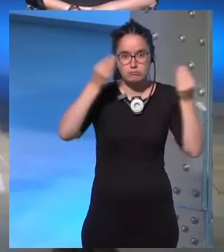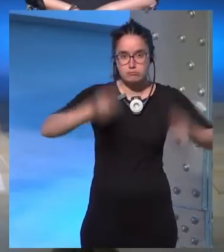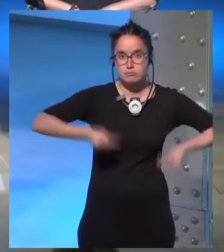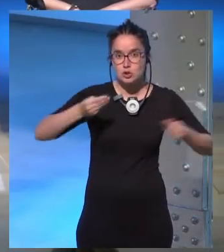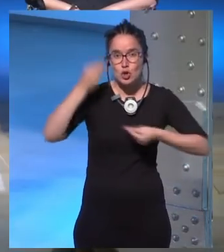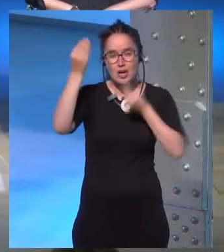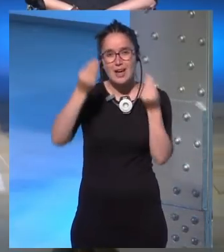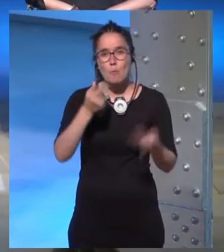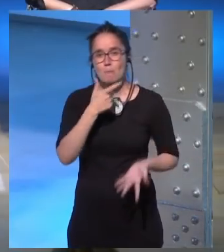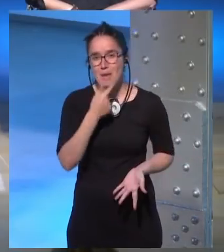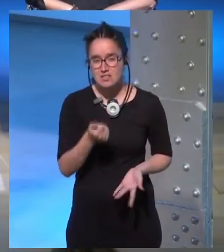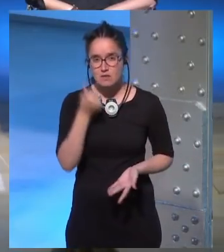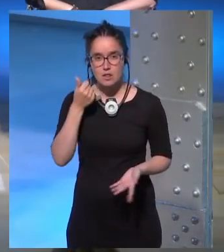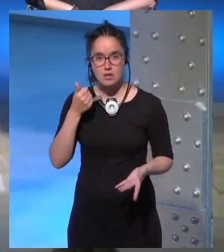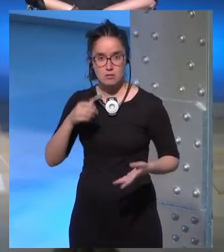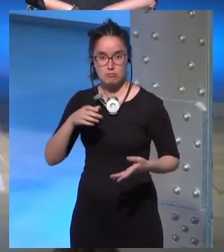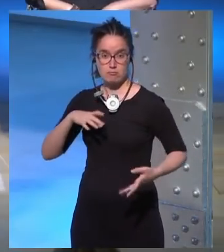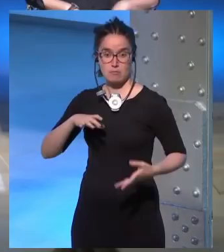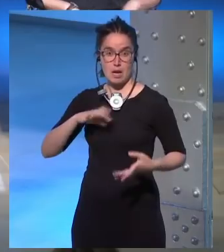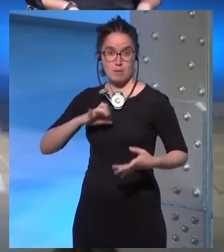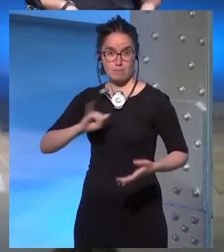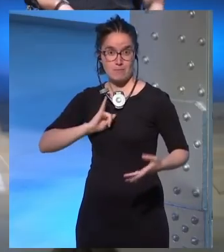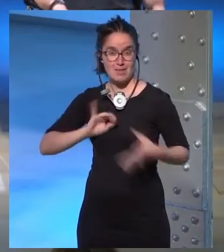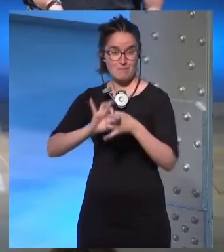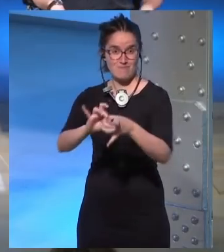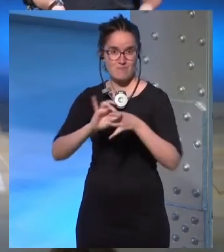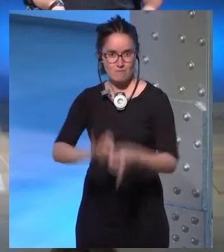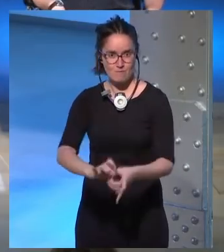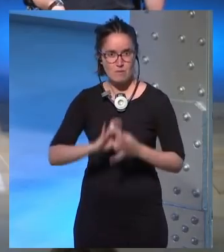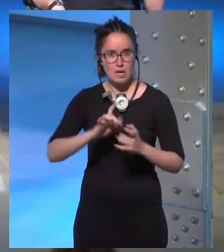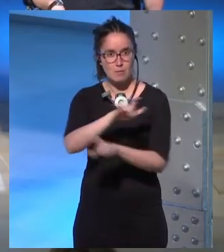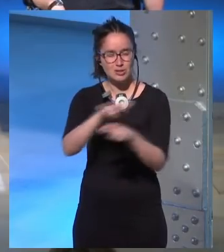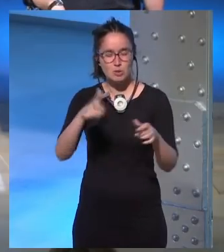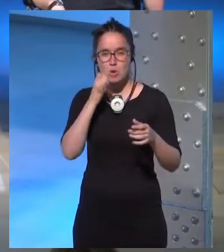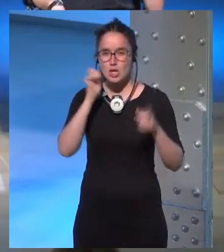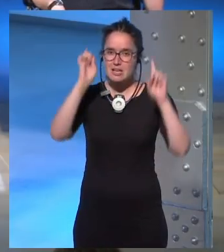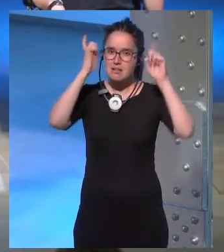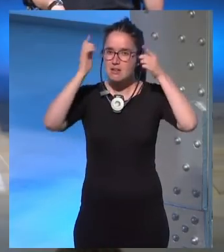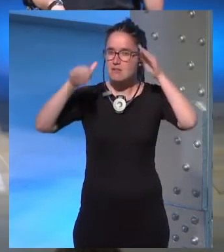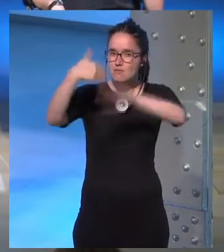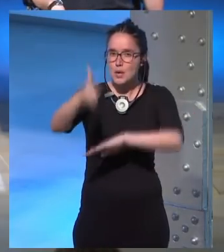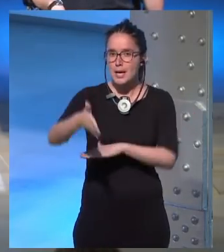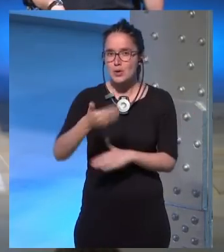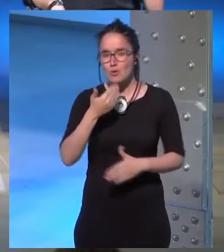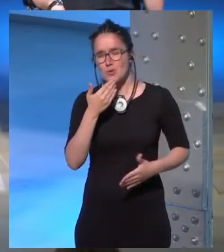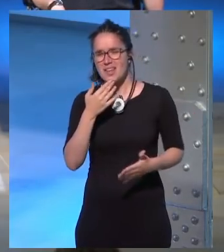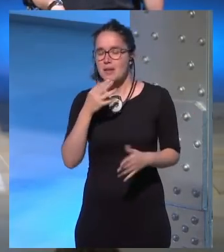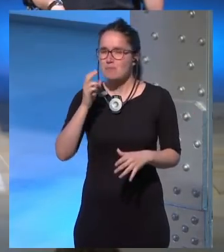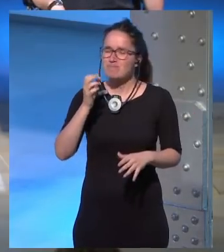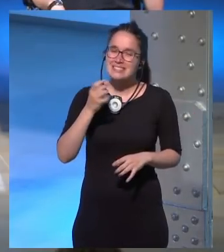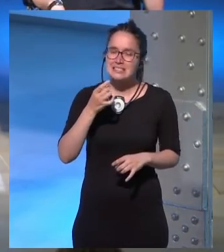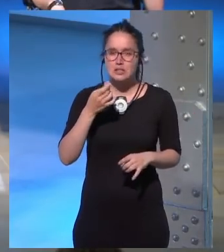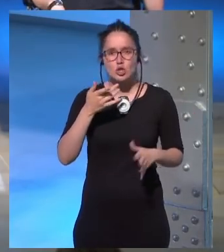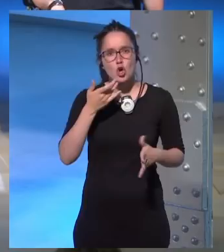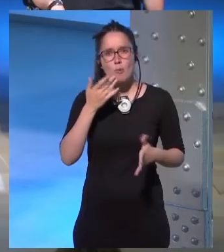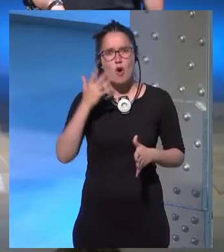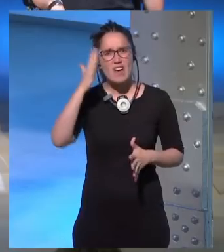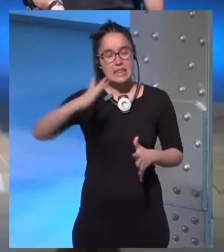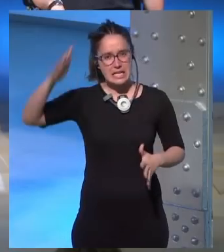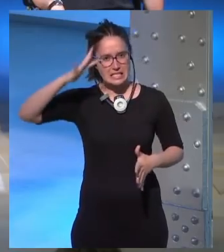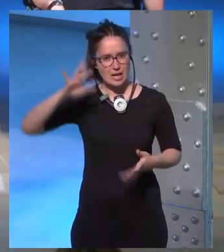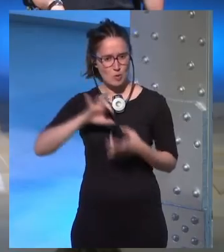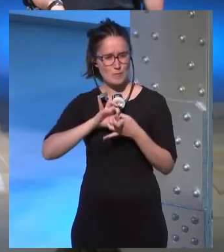aliens, because, you know, for a lot of people, women are aliens, unfortunately. Even to other women. Again, I've talked about internalized misogyny quite a bit as